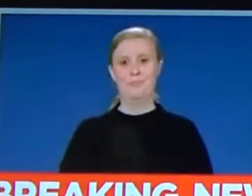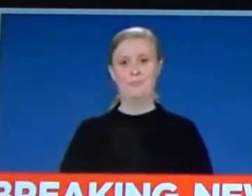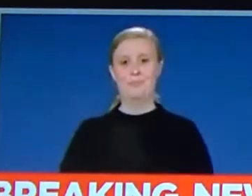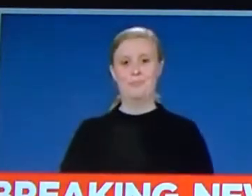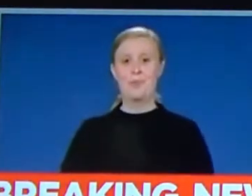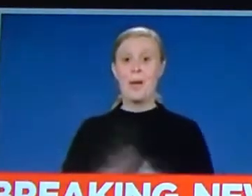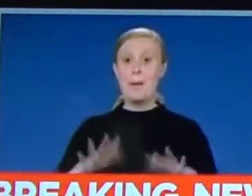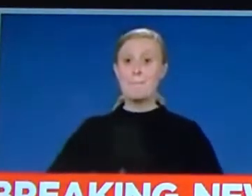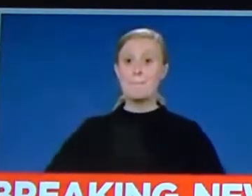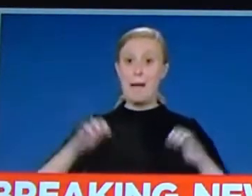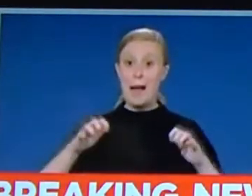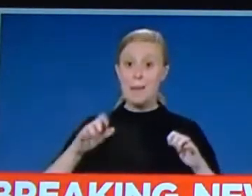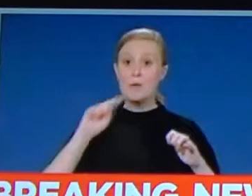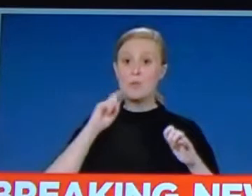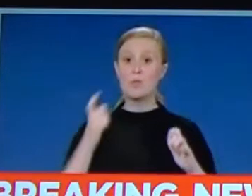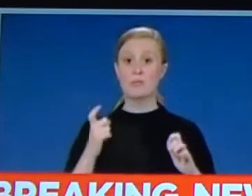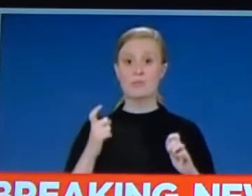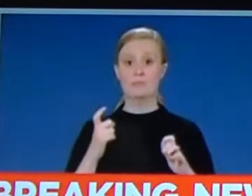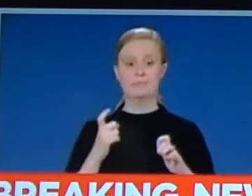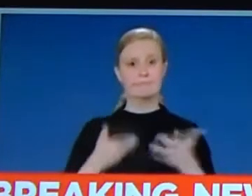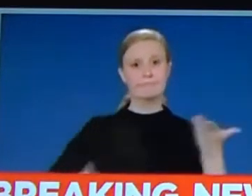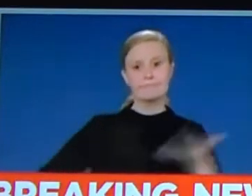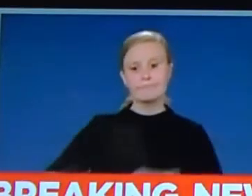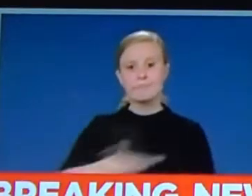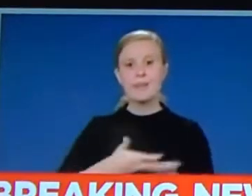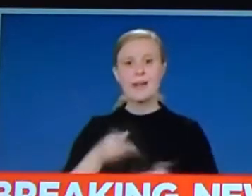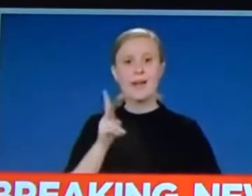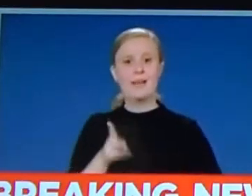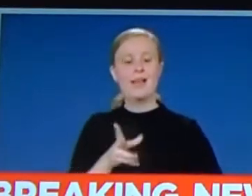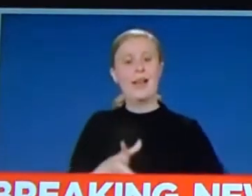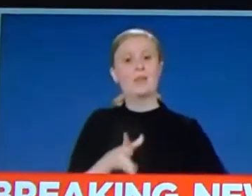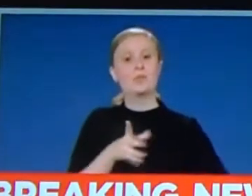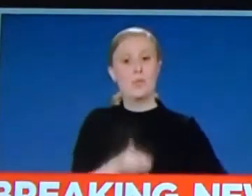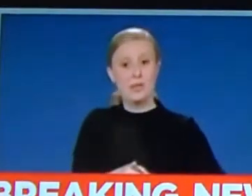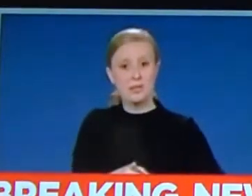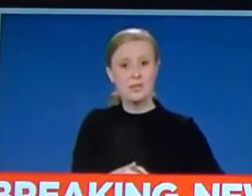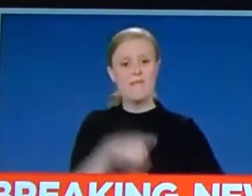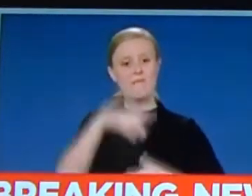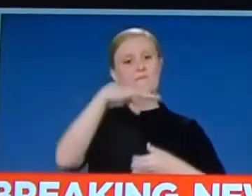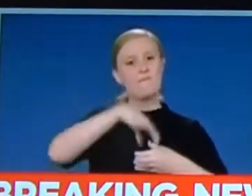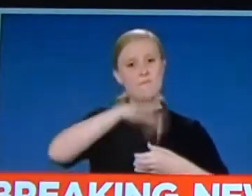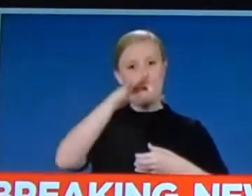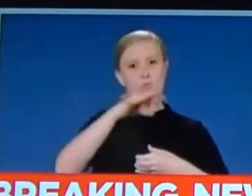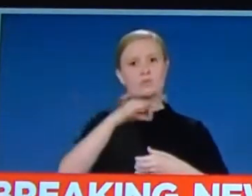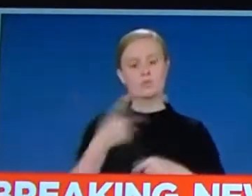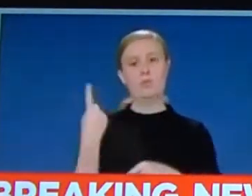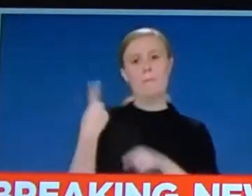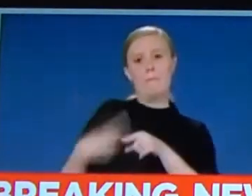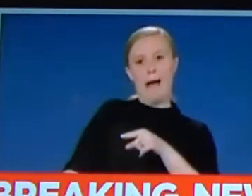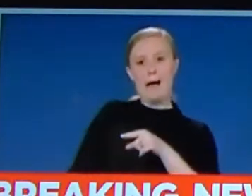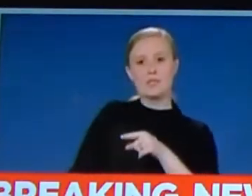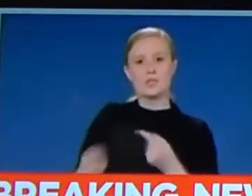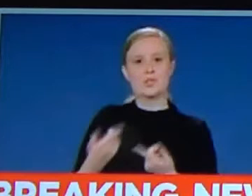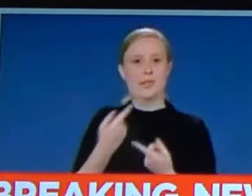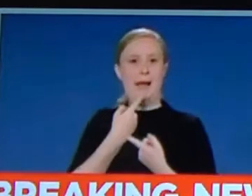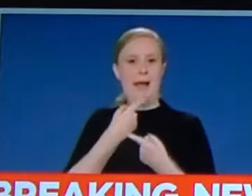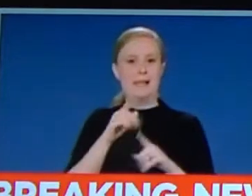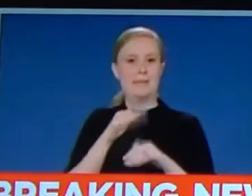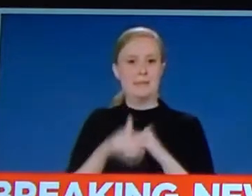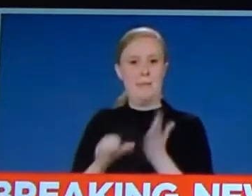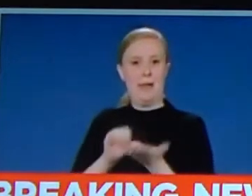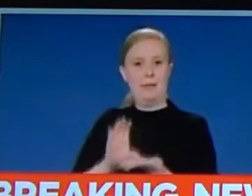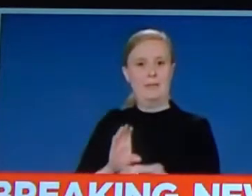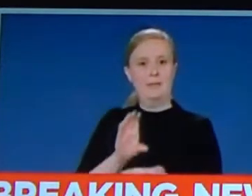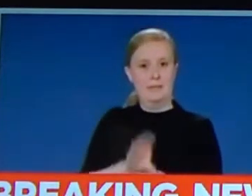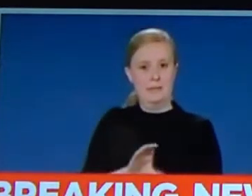to pass the measures that we've recently announced. I'm meeting with my senior leadership tonight with the opposition. There's already